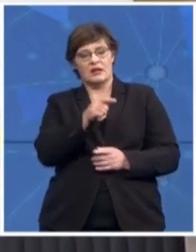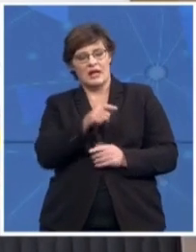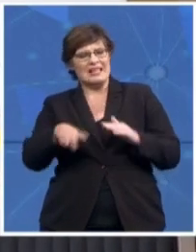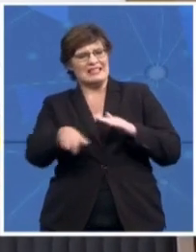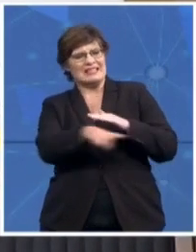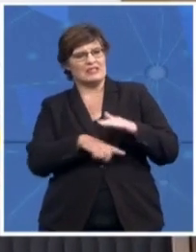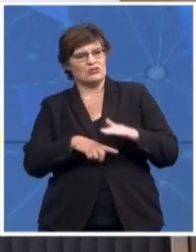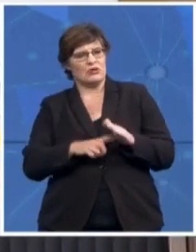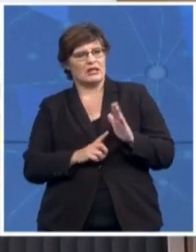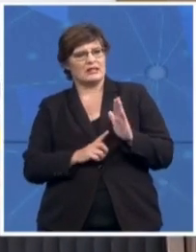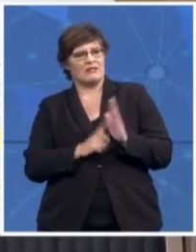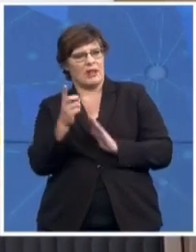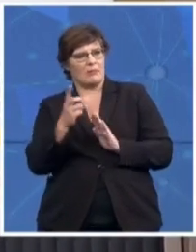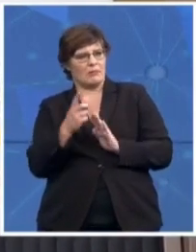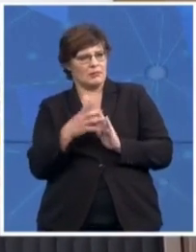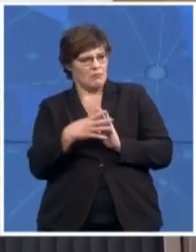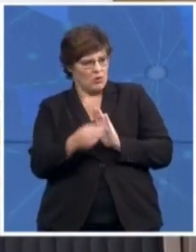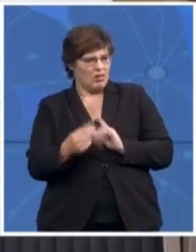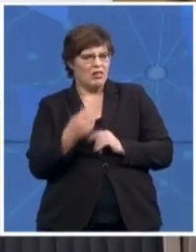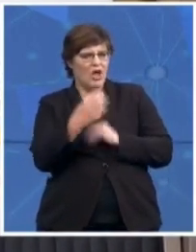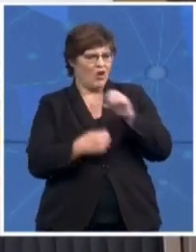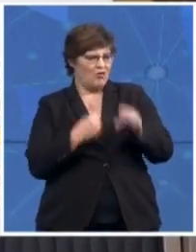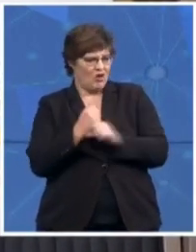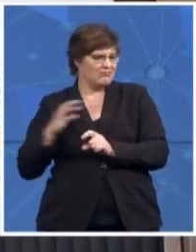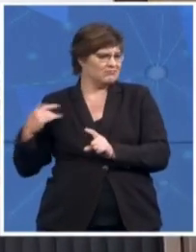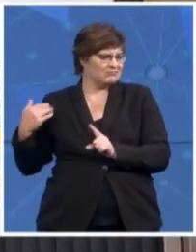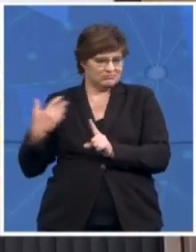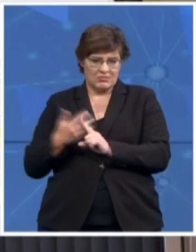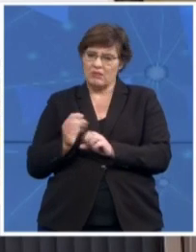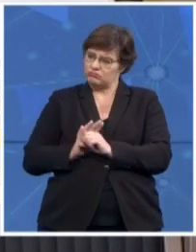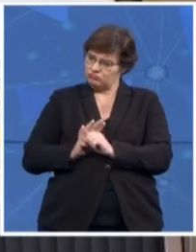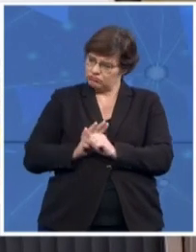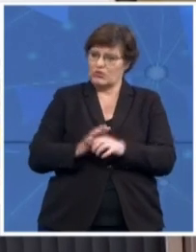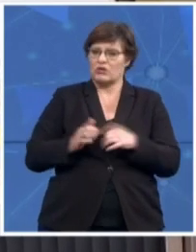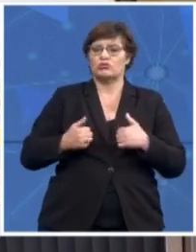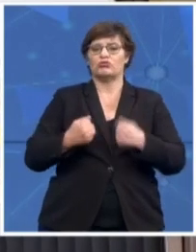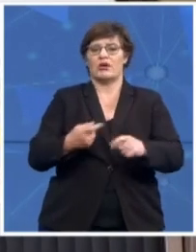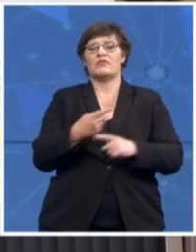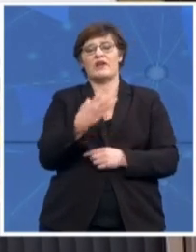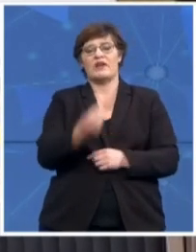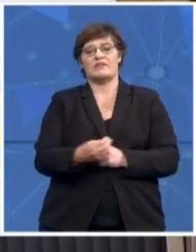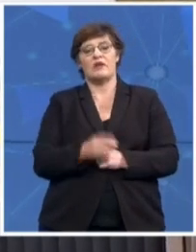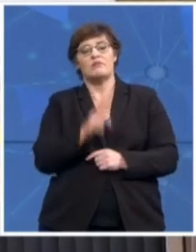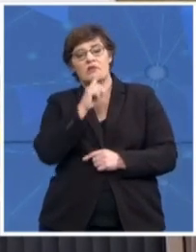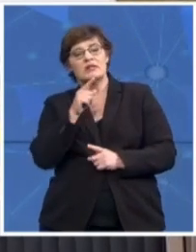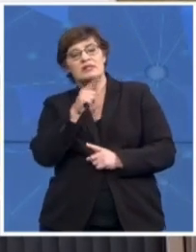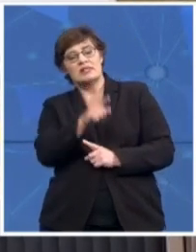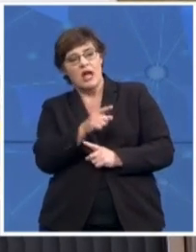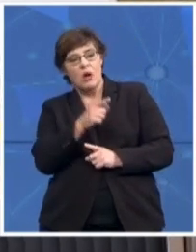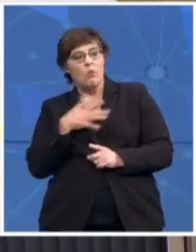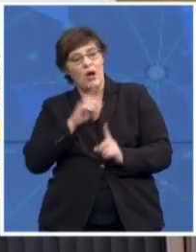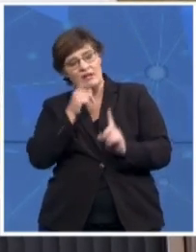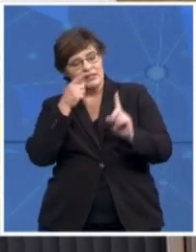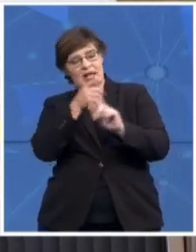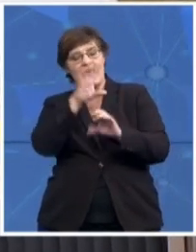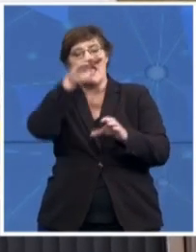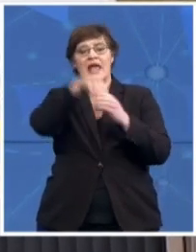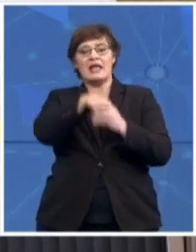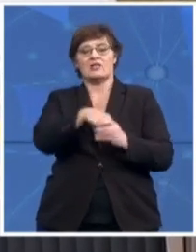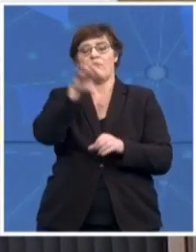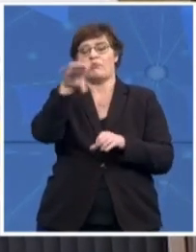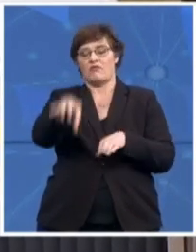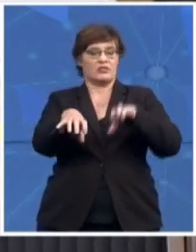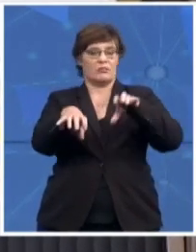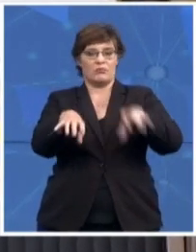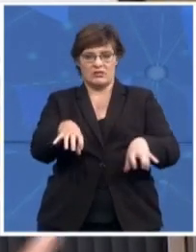But government has really been driving it home, talking about what they plan for interprovincial provinces, what they're going to be doing in terms